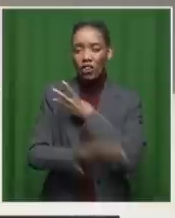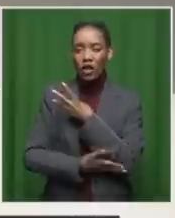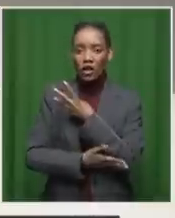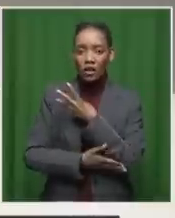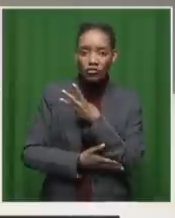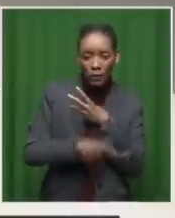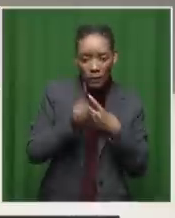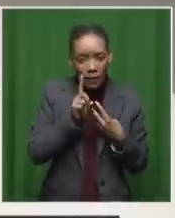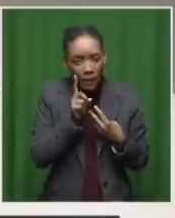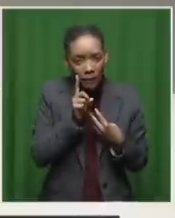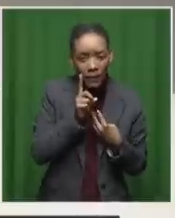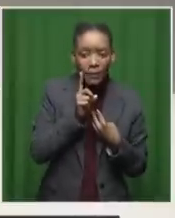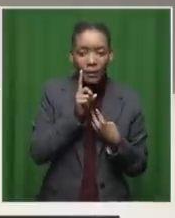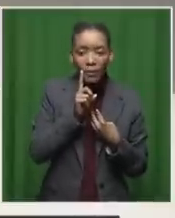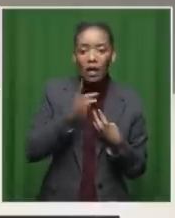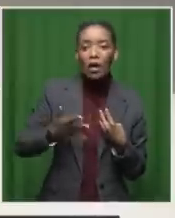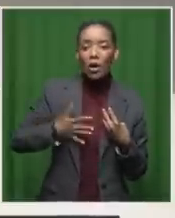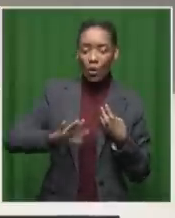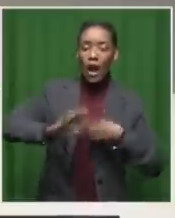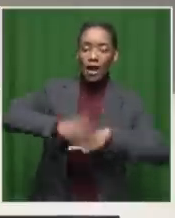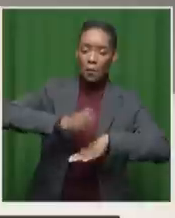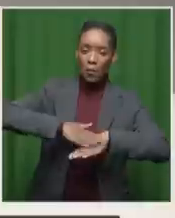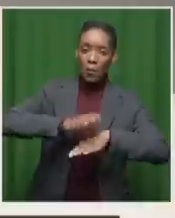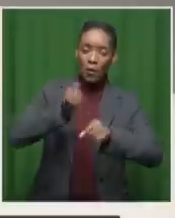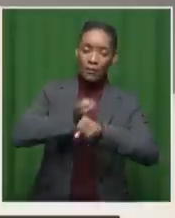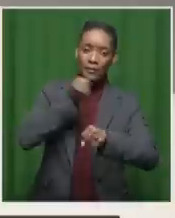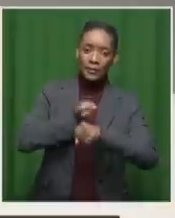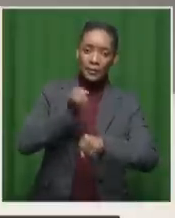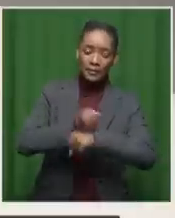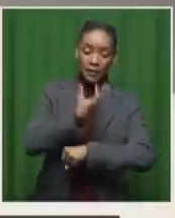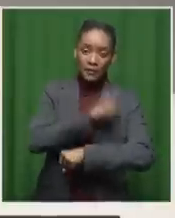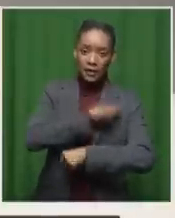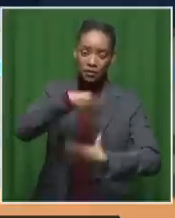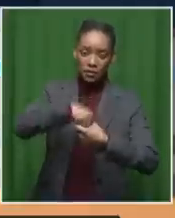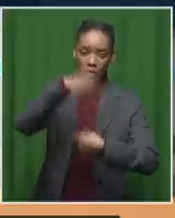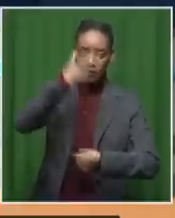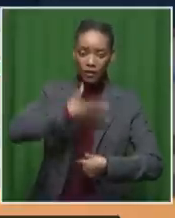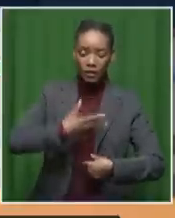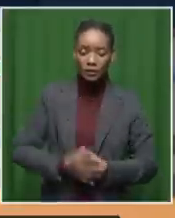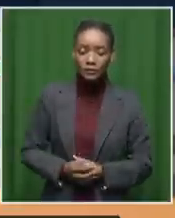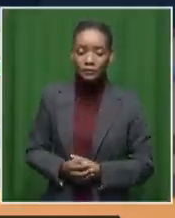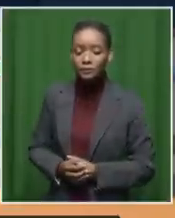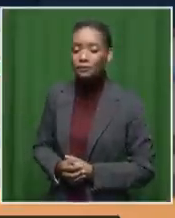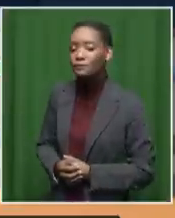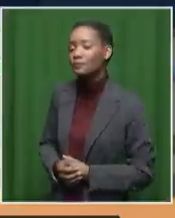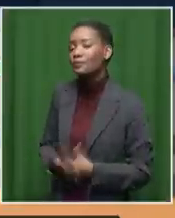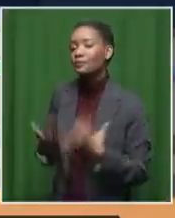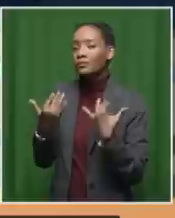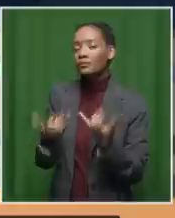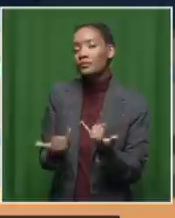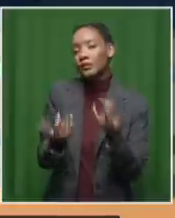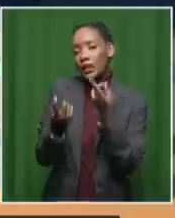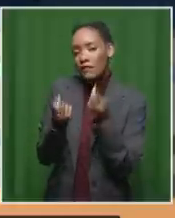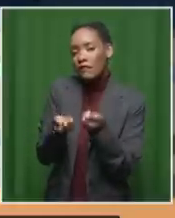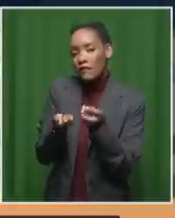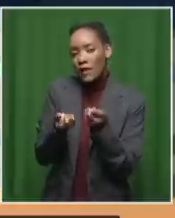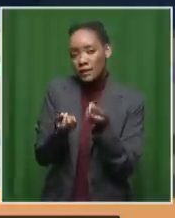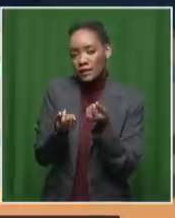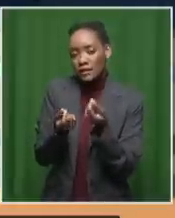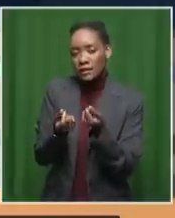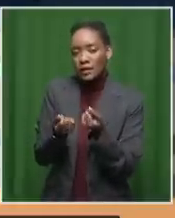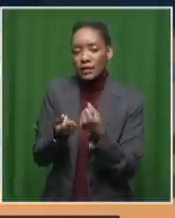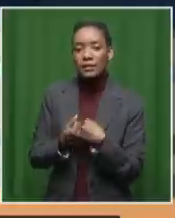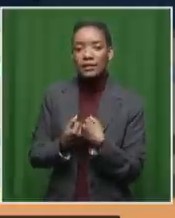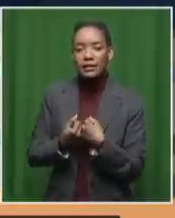bring Africa to produce more vaccines that we need. Mm. And then, of course, there's the question of funding, pandemic